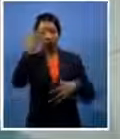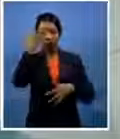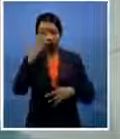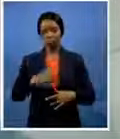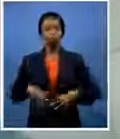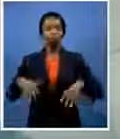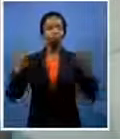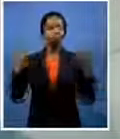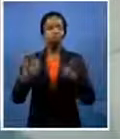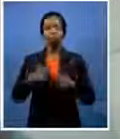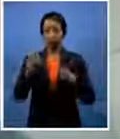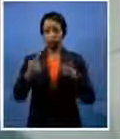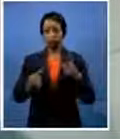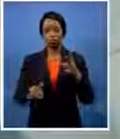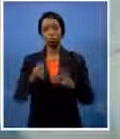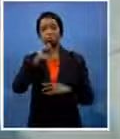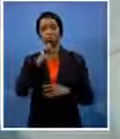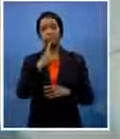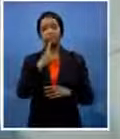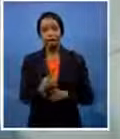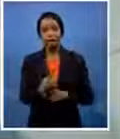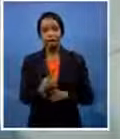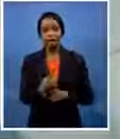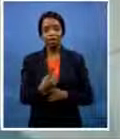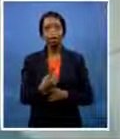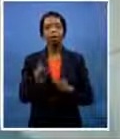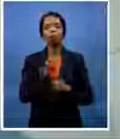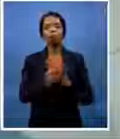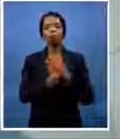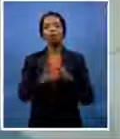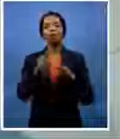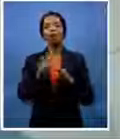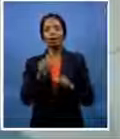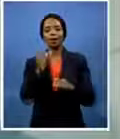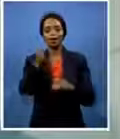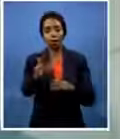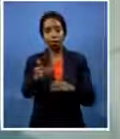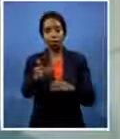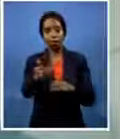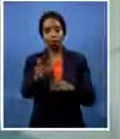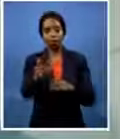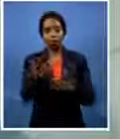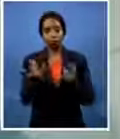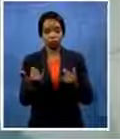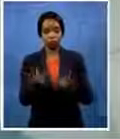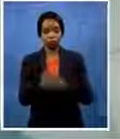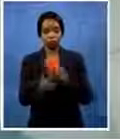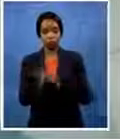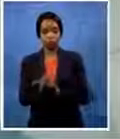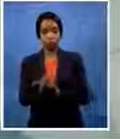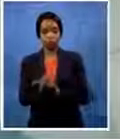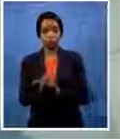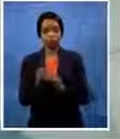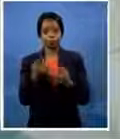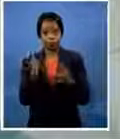curve, right? After the initial tapering. that we are seeing now, thanks to